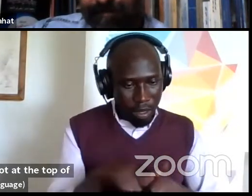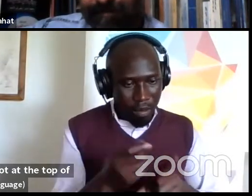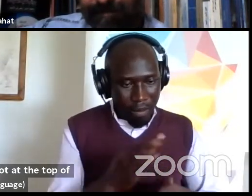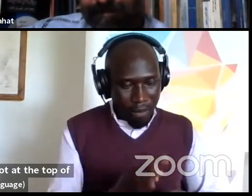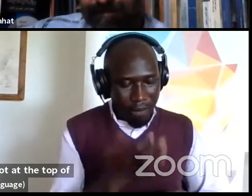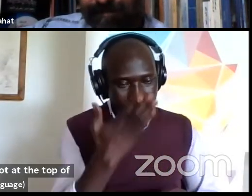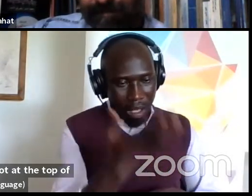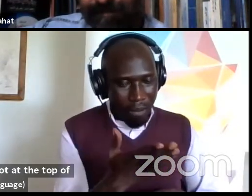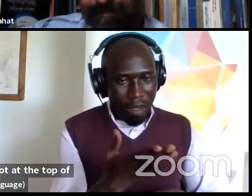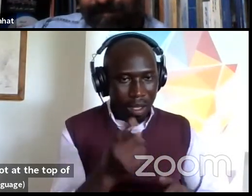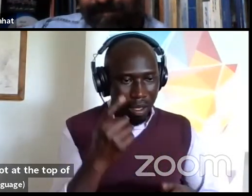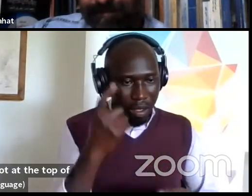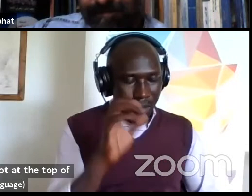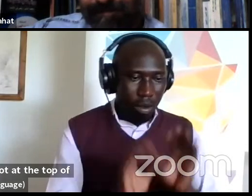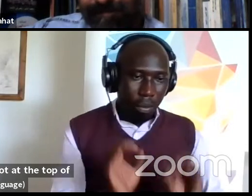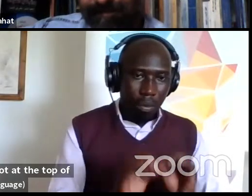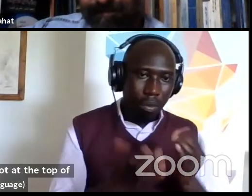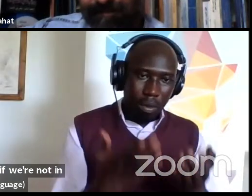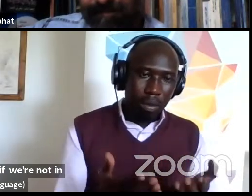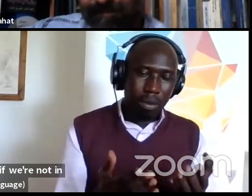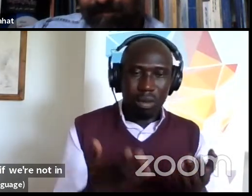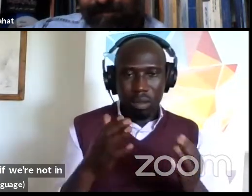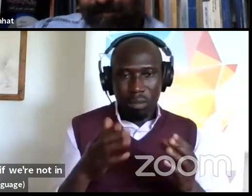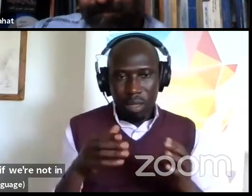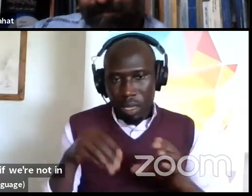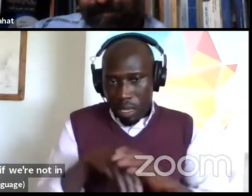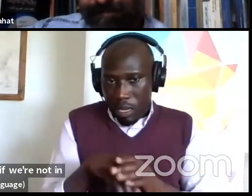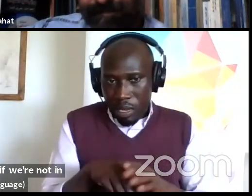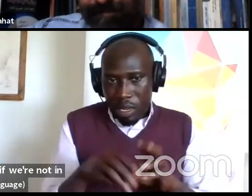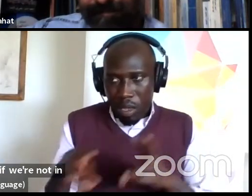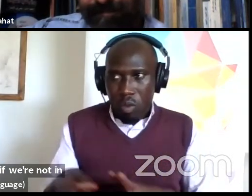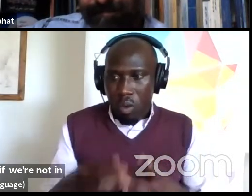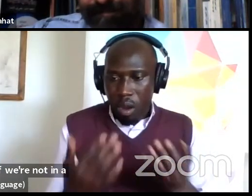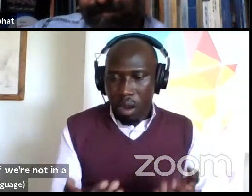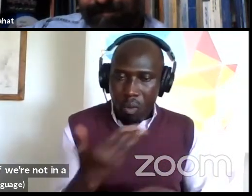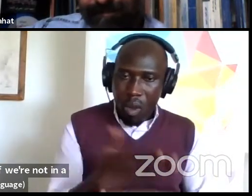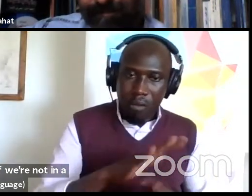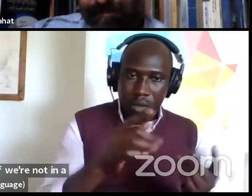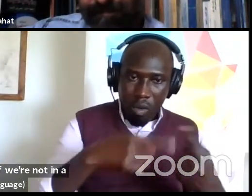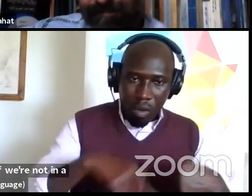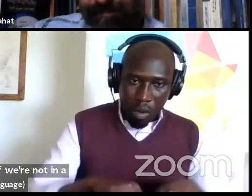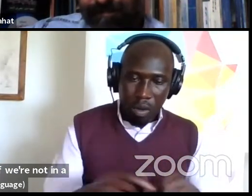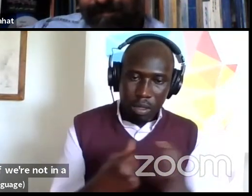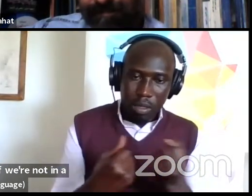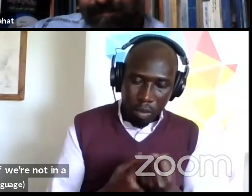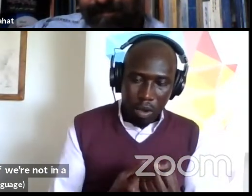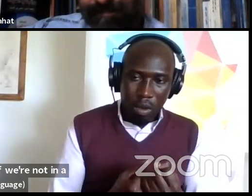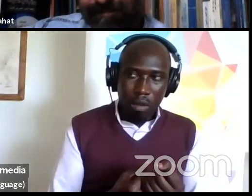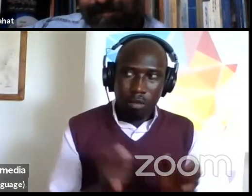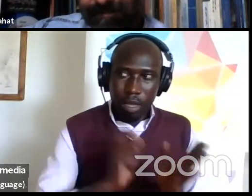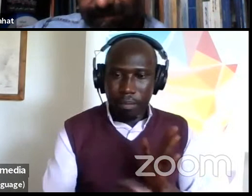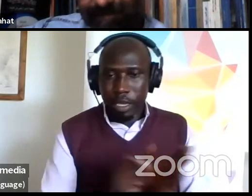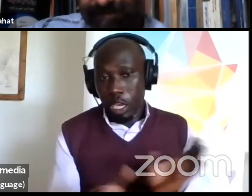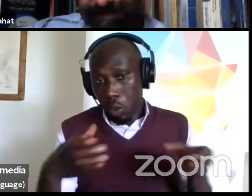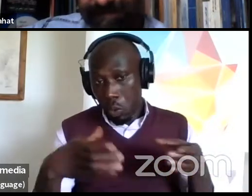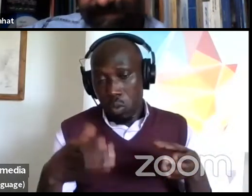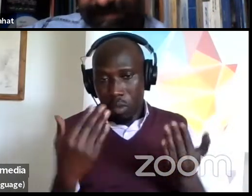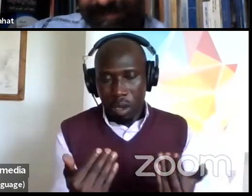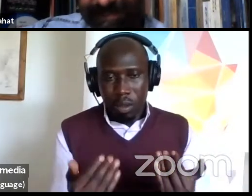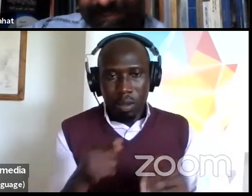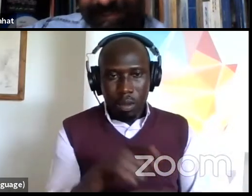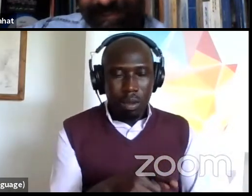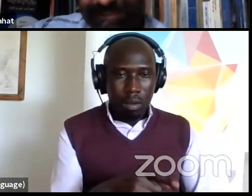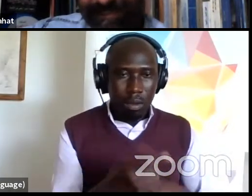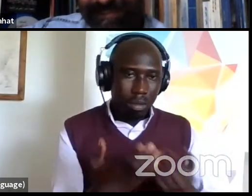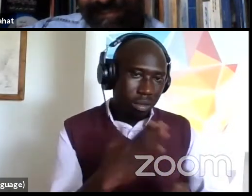not in a way have the whole support of the media, etc. So yeah, it's